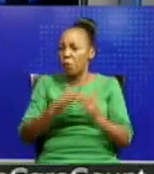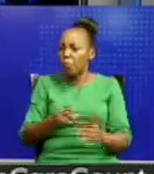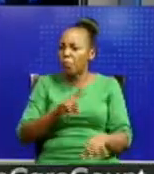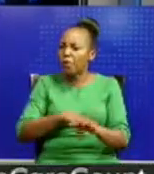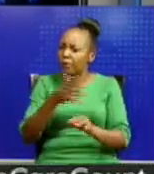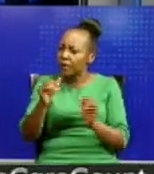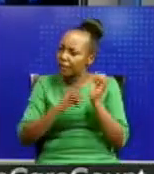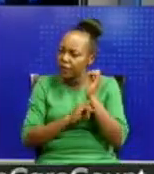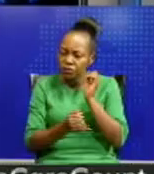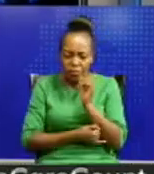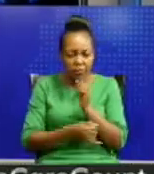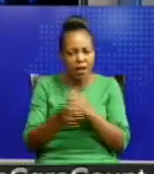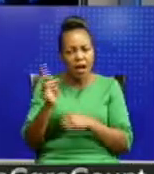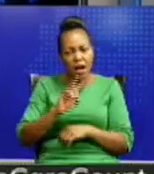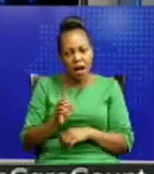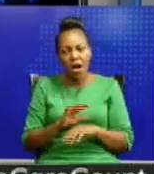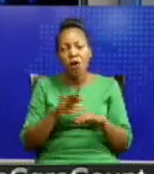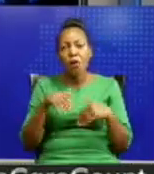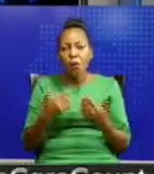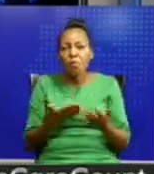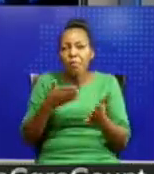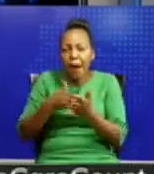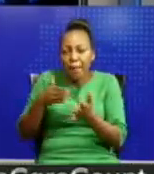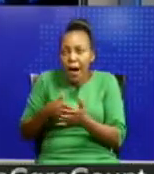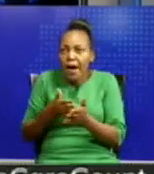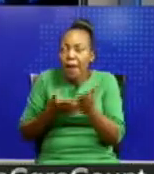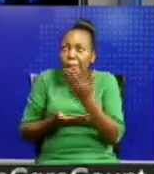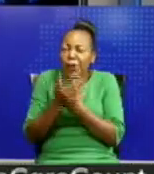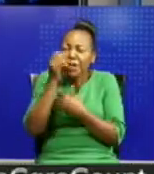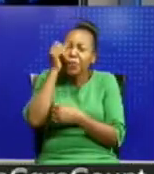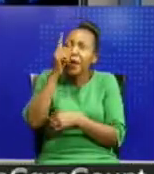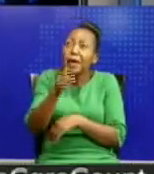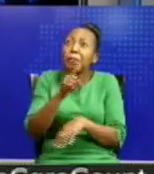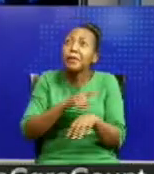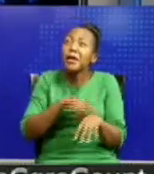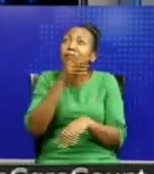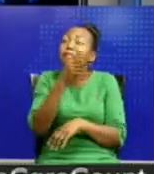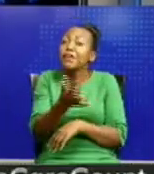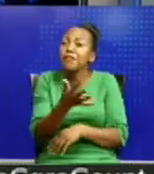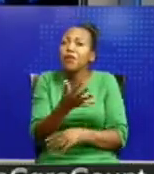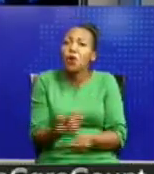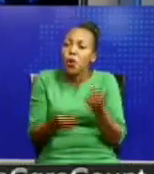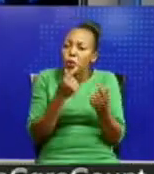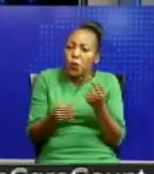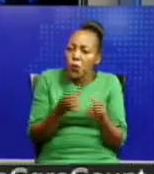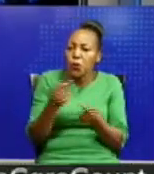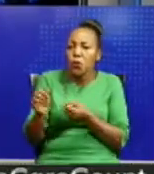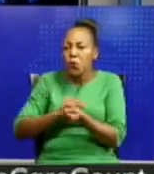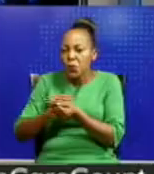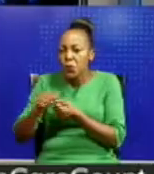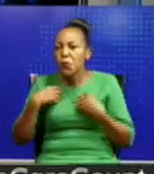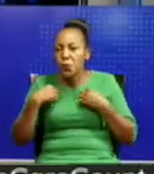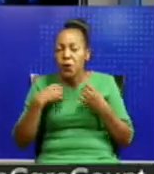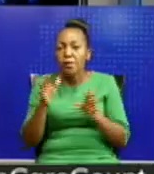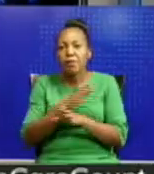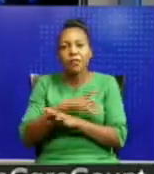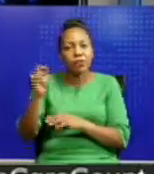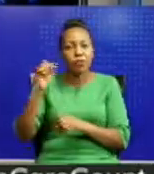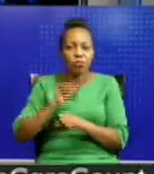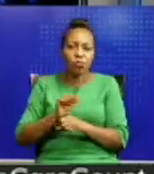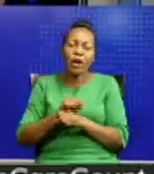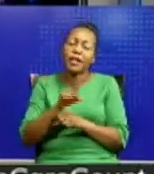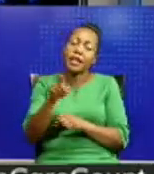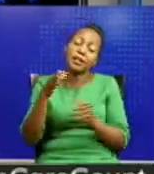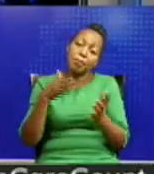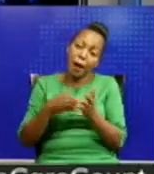job. Or constraining me to fast in the morning, wake up very early, prepare before I go to work. That